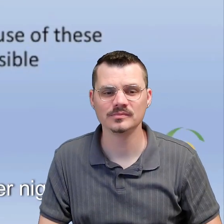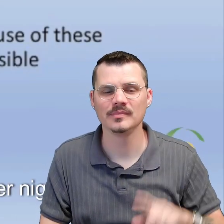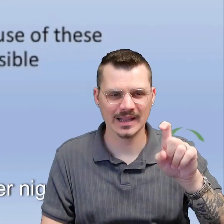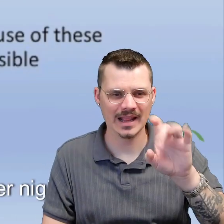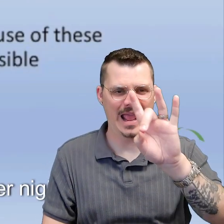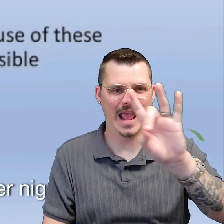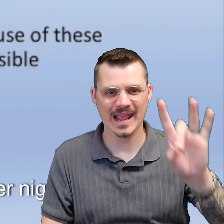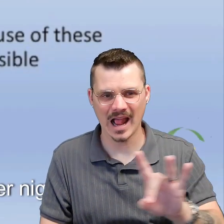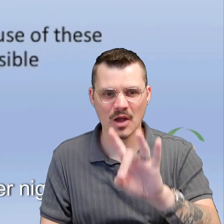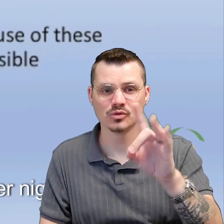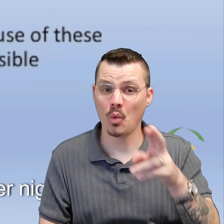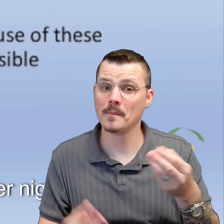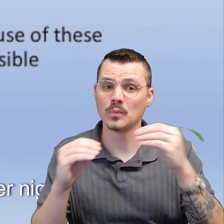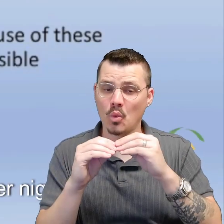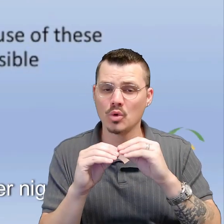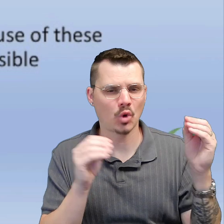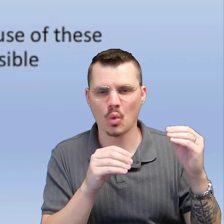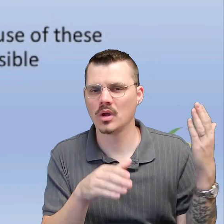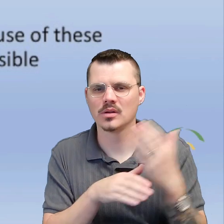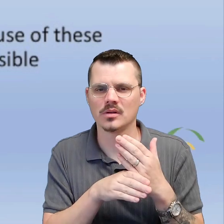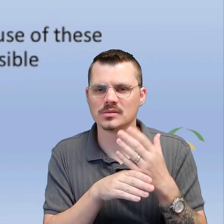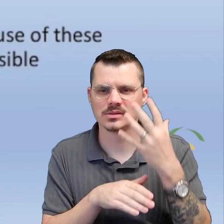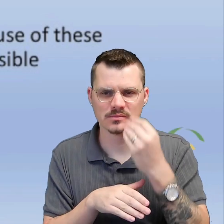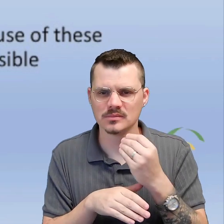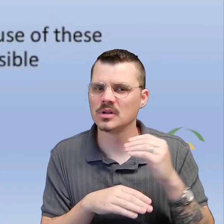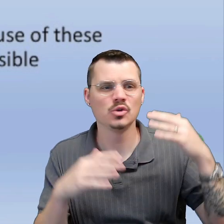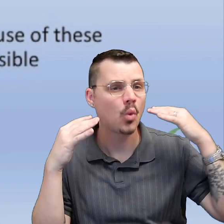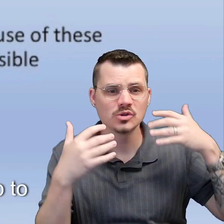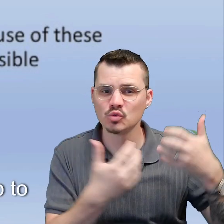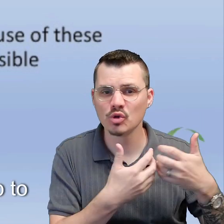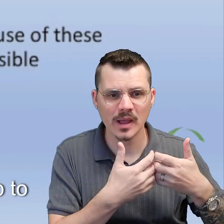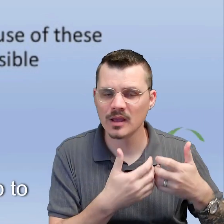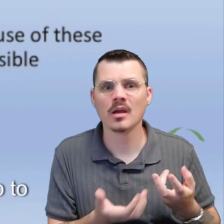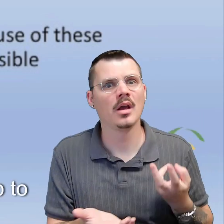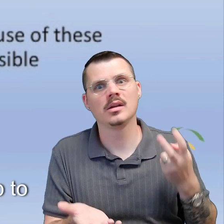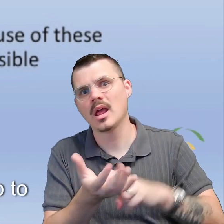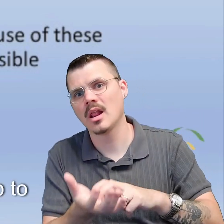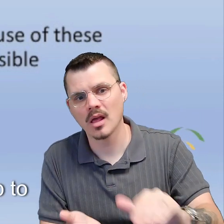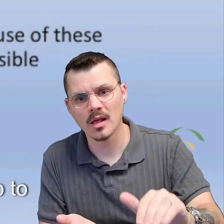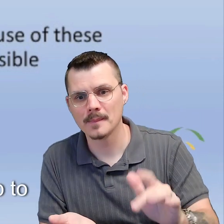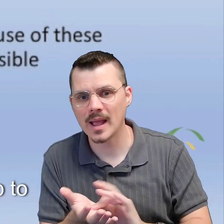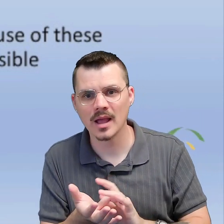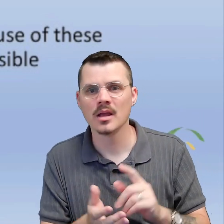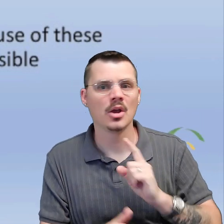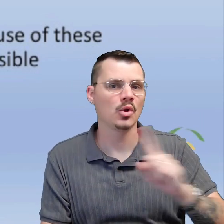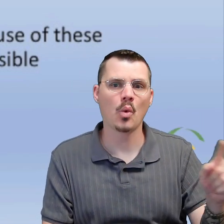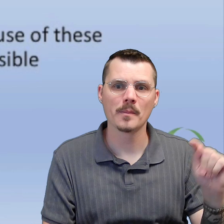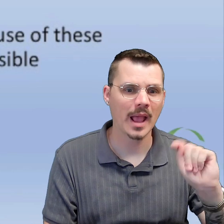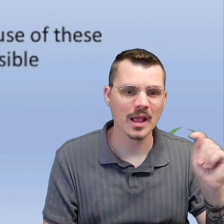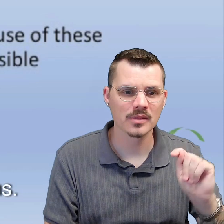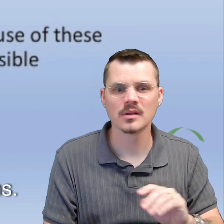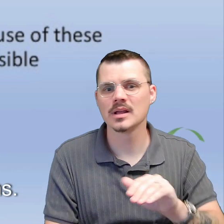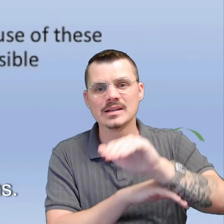8 or more uninterrupted hours of sleep per night. No noisy roommate, no getting up for meds, no getting up to the